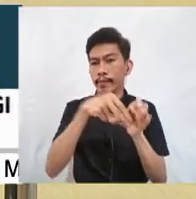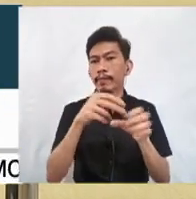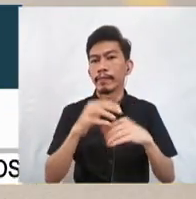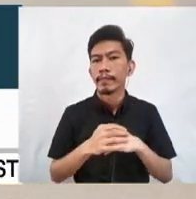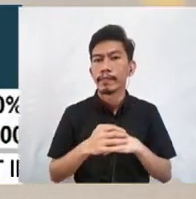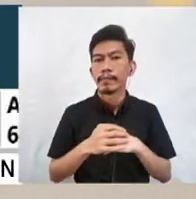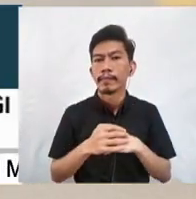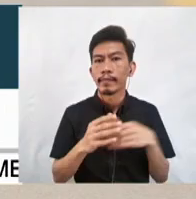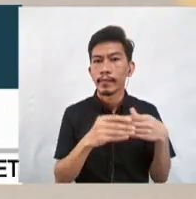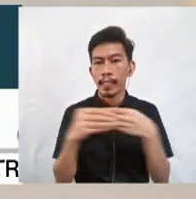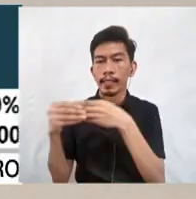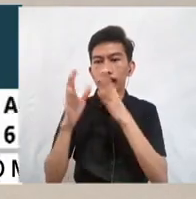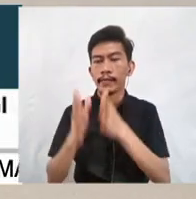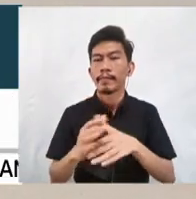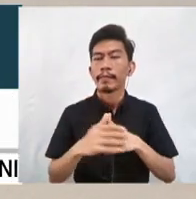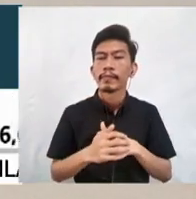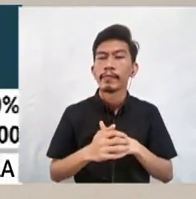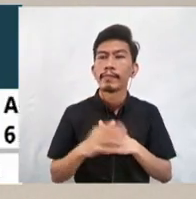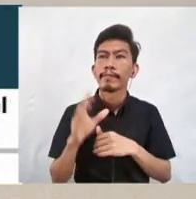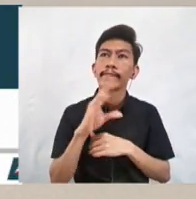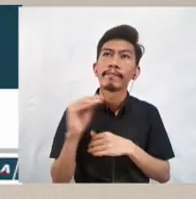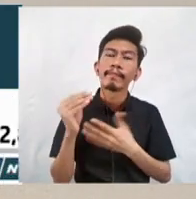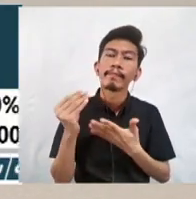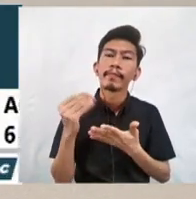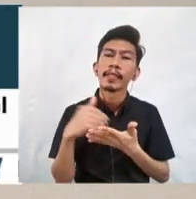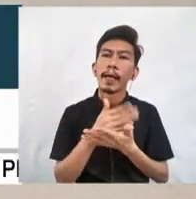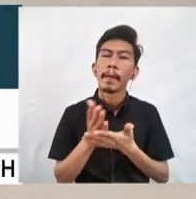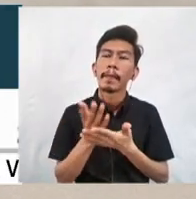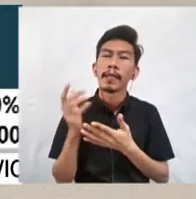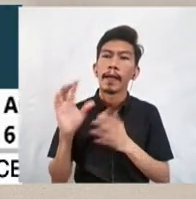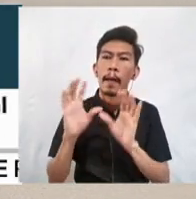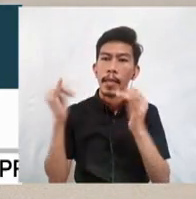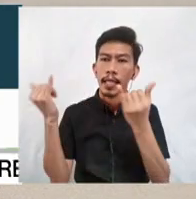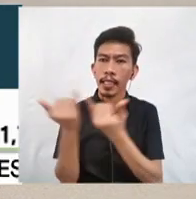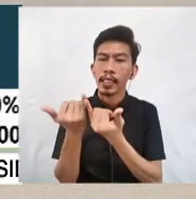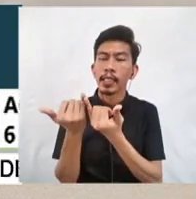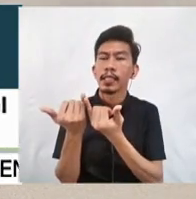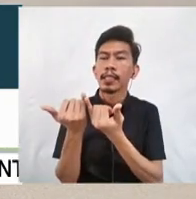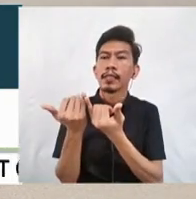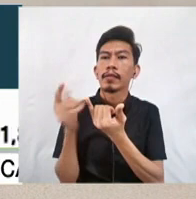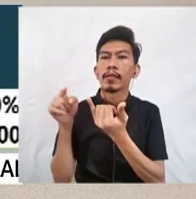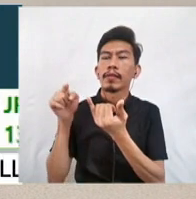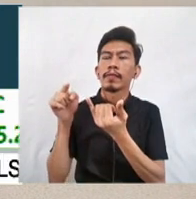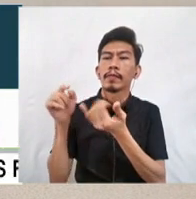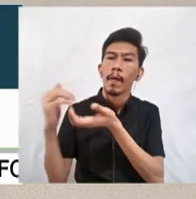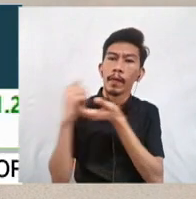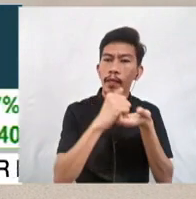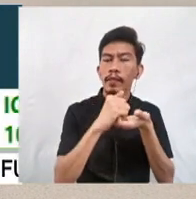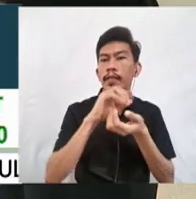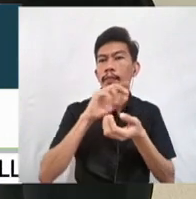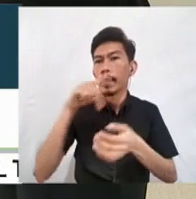Then we have some locator companies who are partnering with PEZA because they